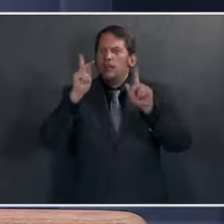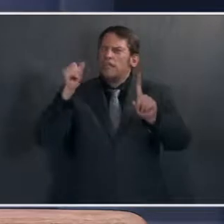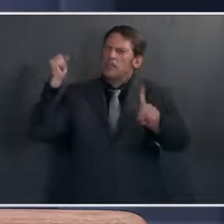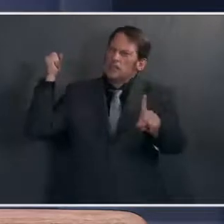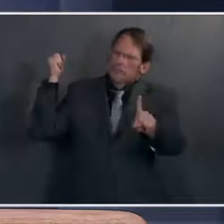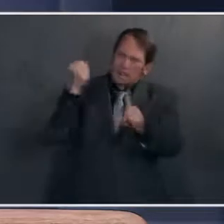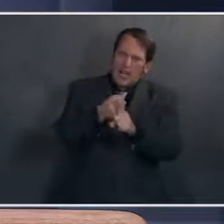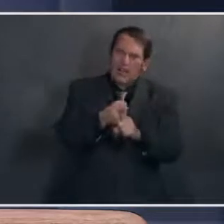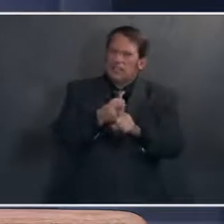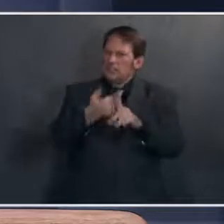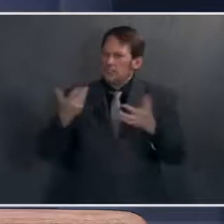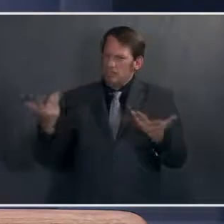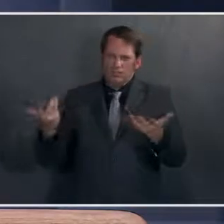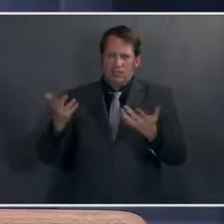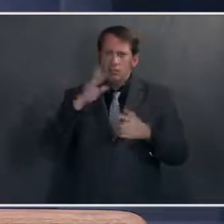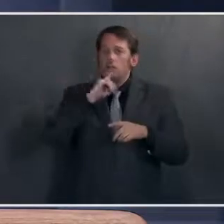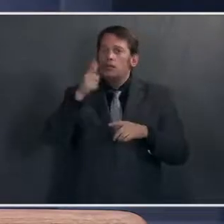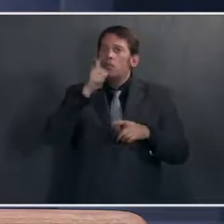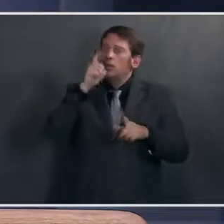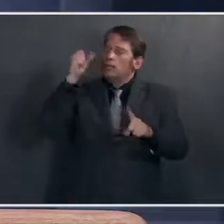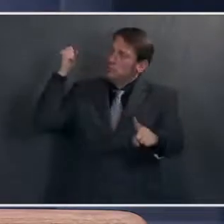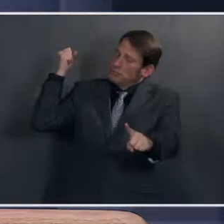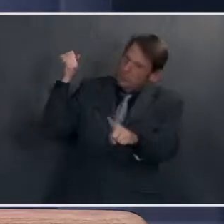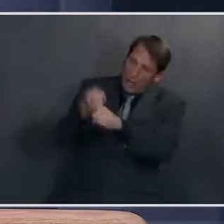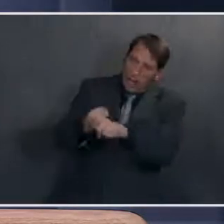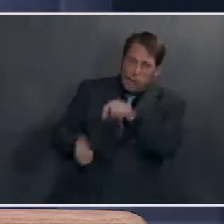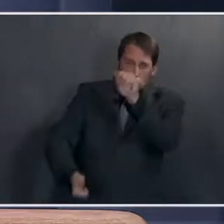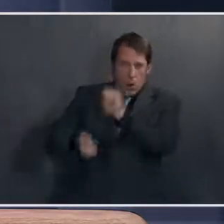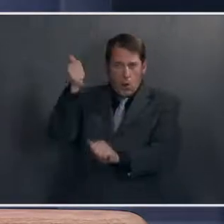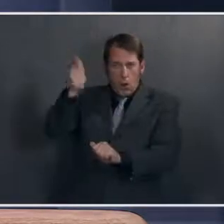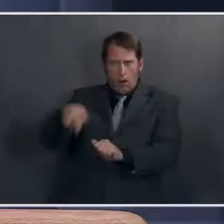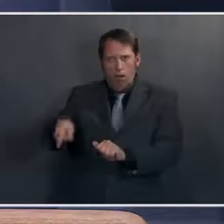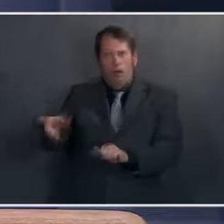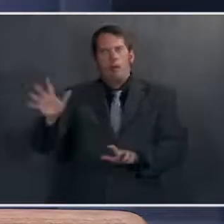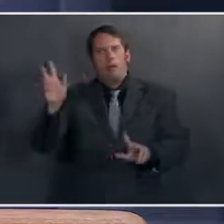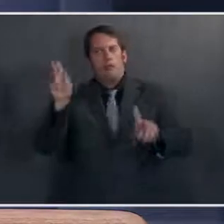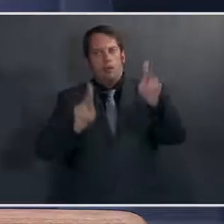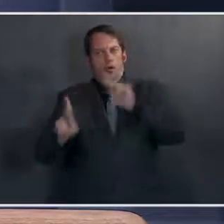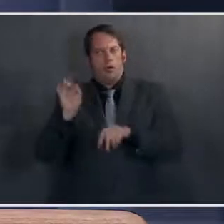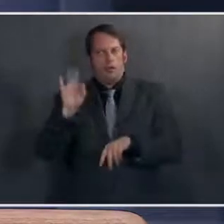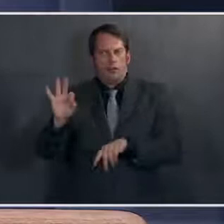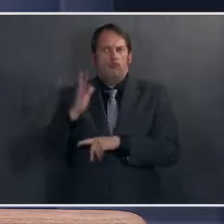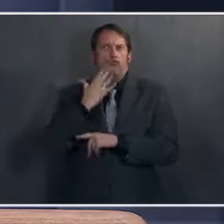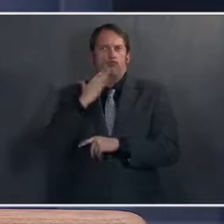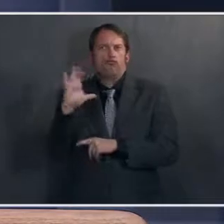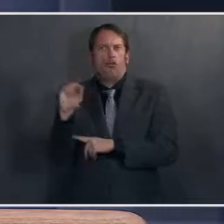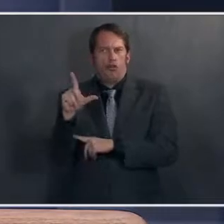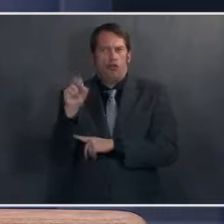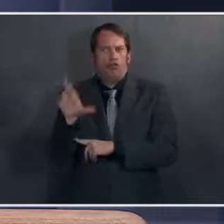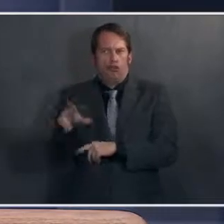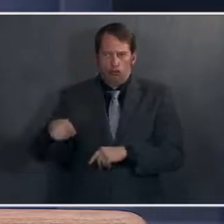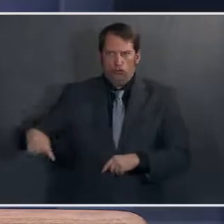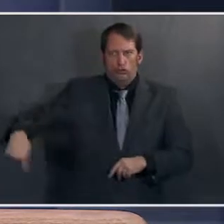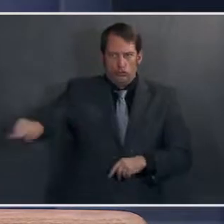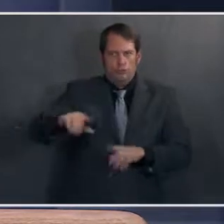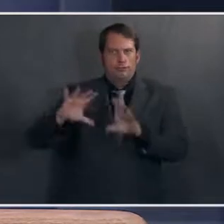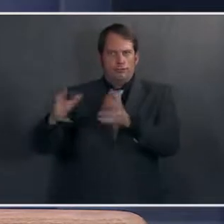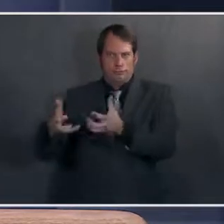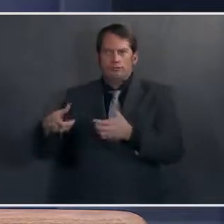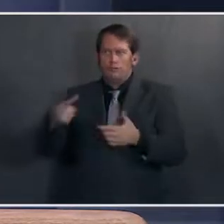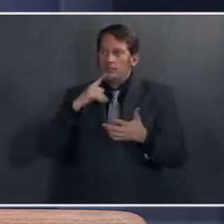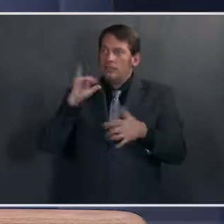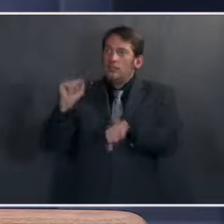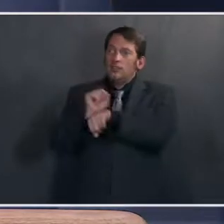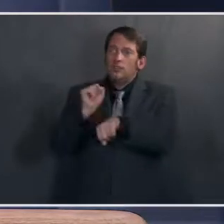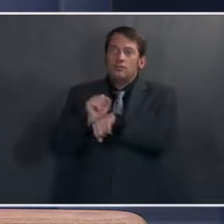are working, many of them working on jobs as frontline workers and playing vital roles in industries across the country. And